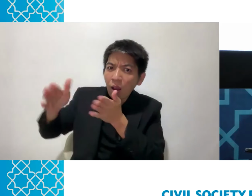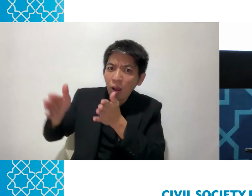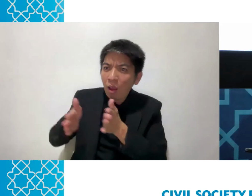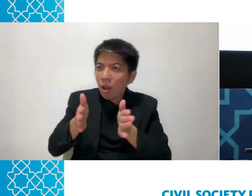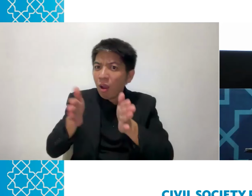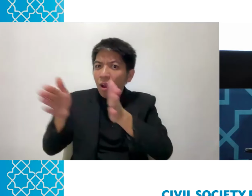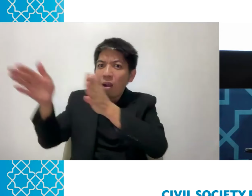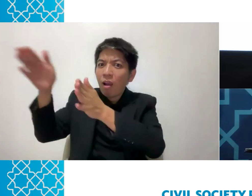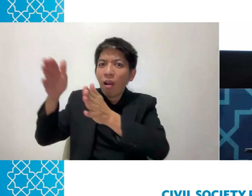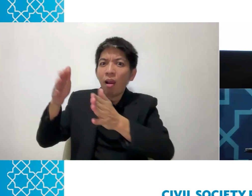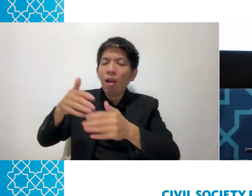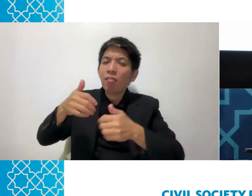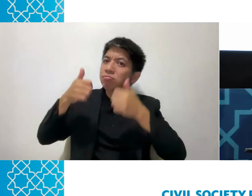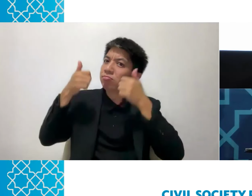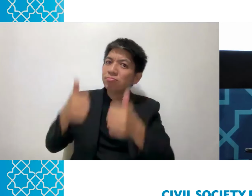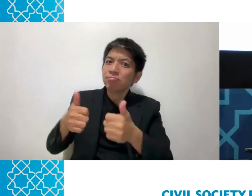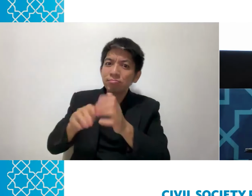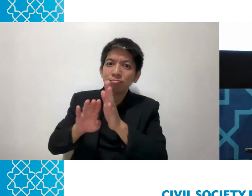beneficiaries. Thank